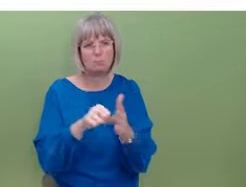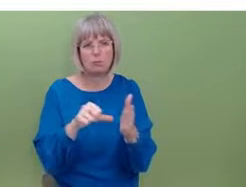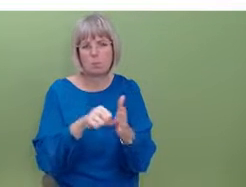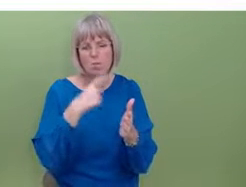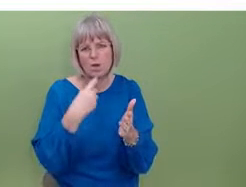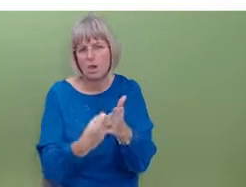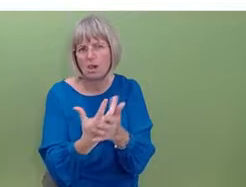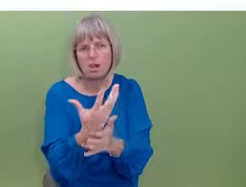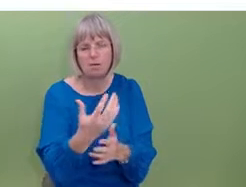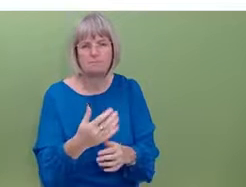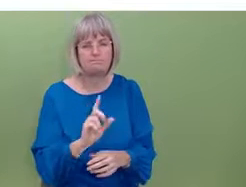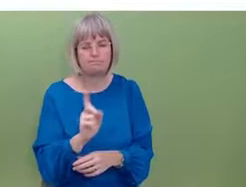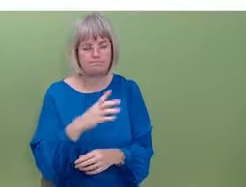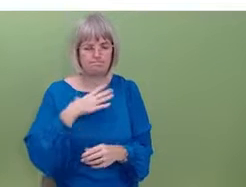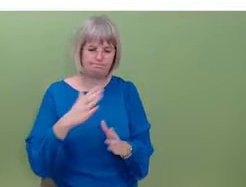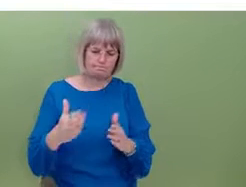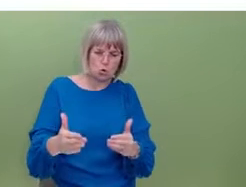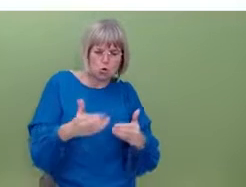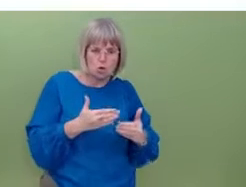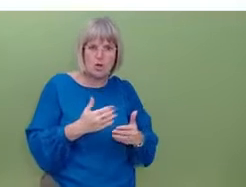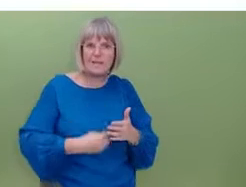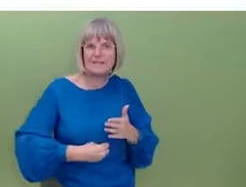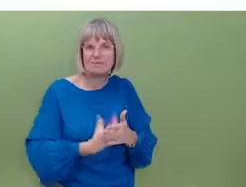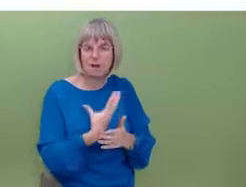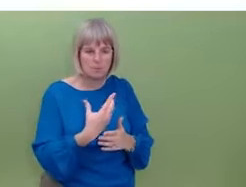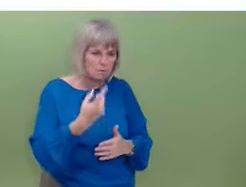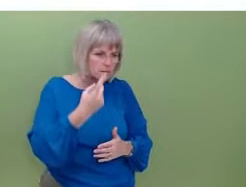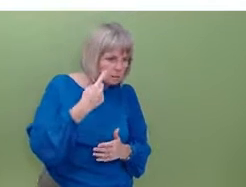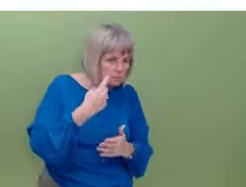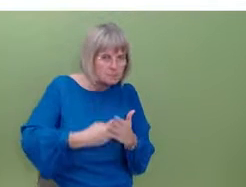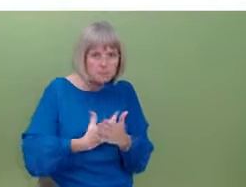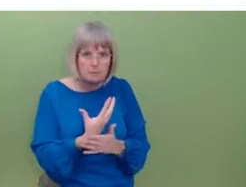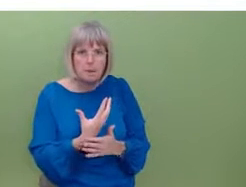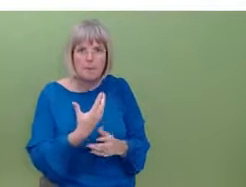in development, and as well as looking at